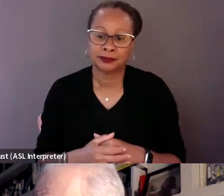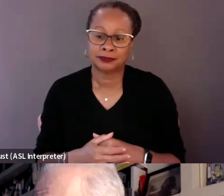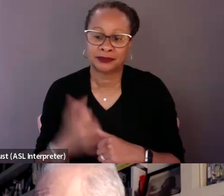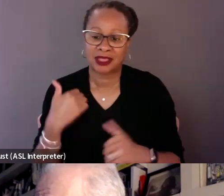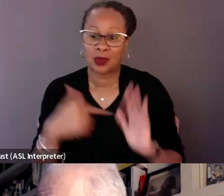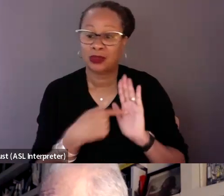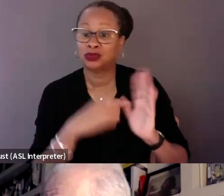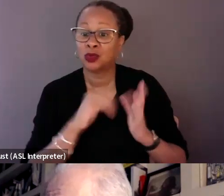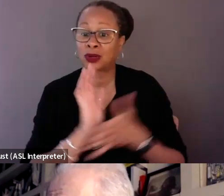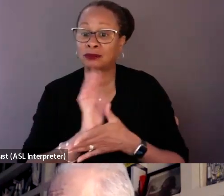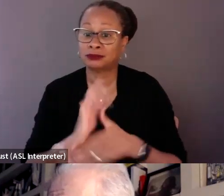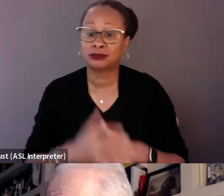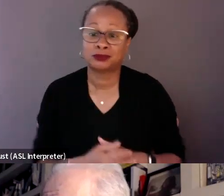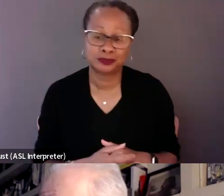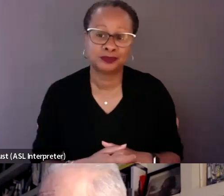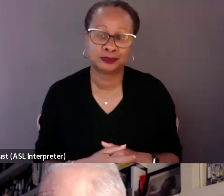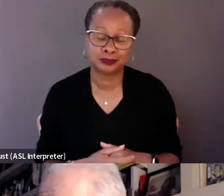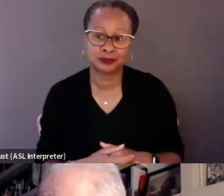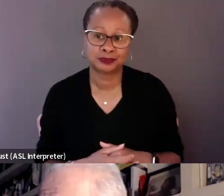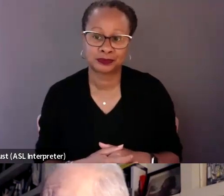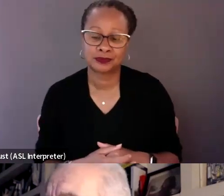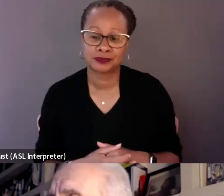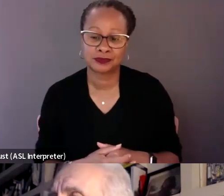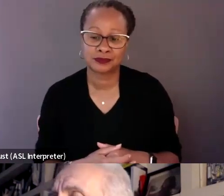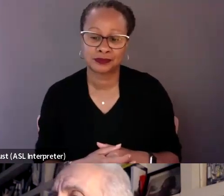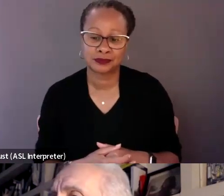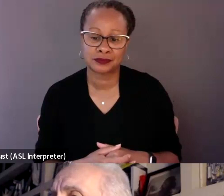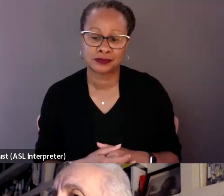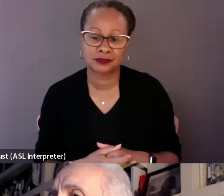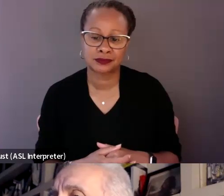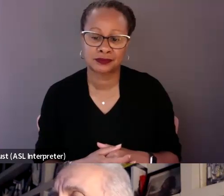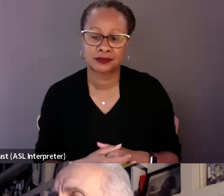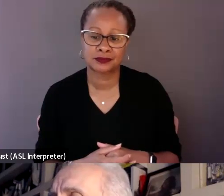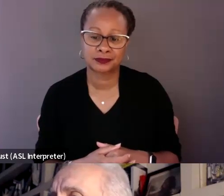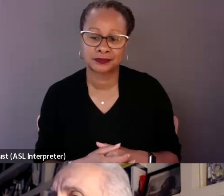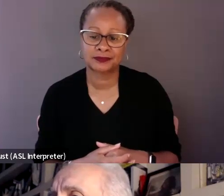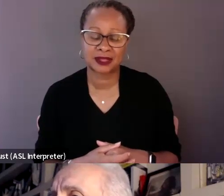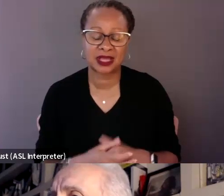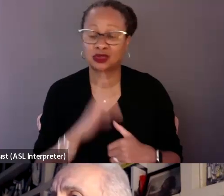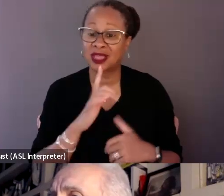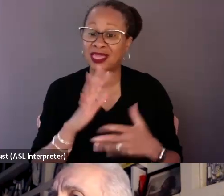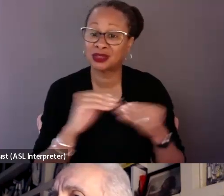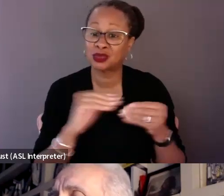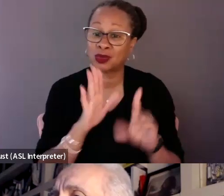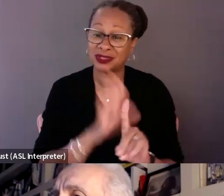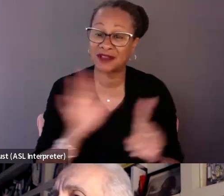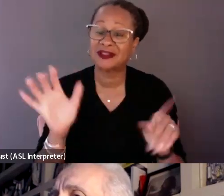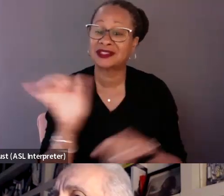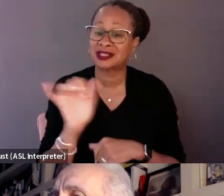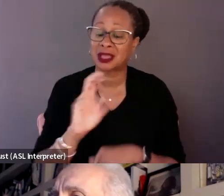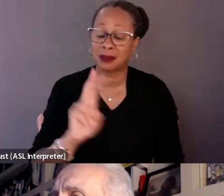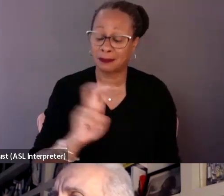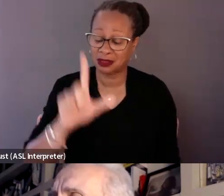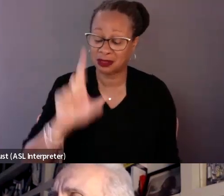that we portray in the movie. Is the show the piano player is like a puzzle, no, a big puzzle, and a puzzle